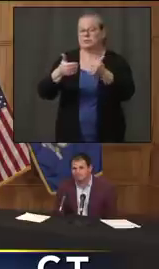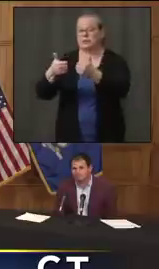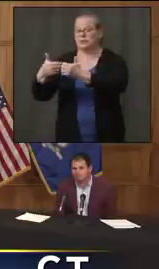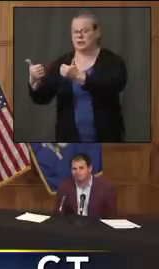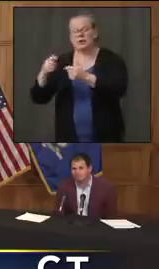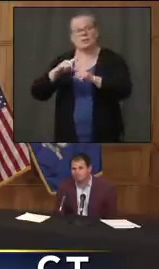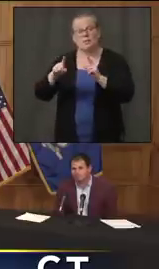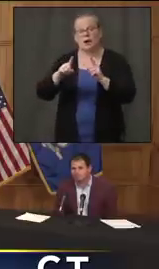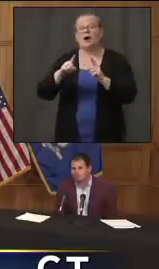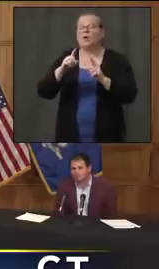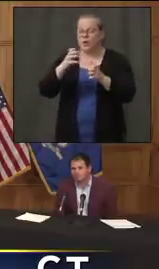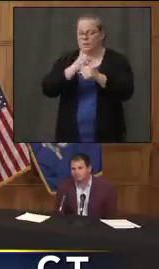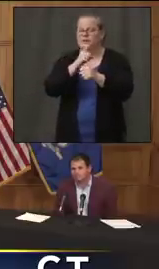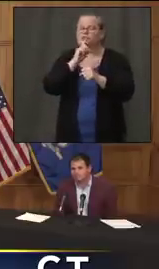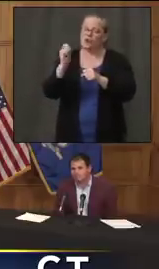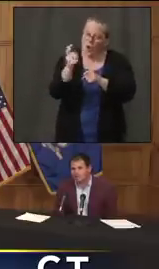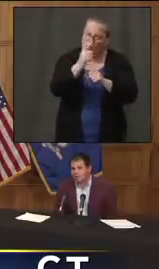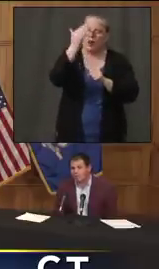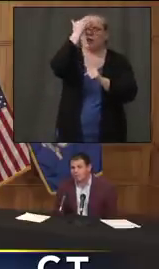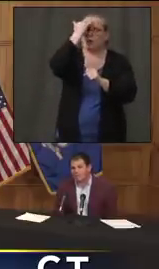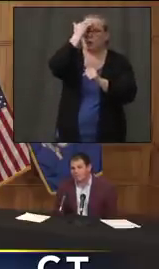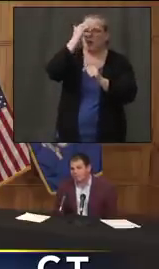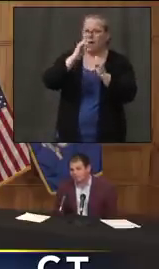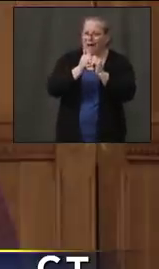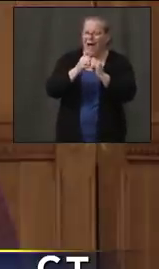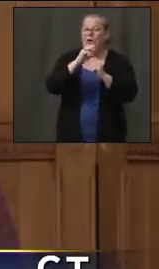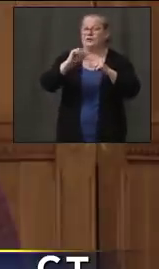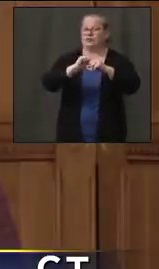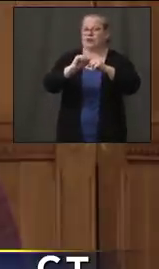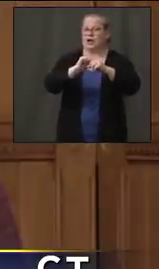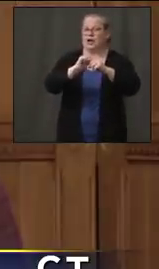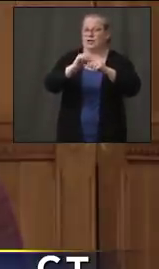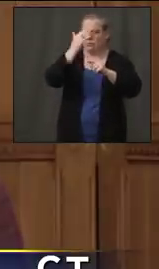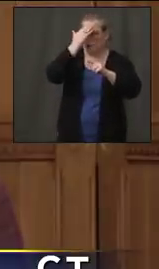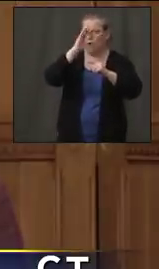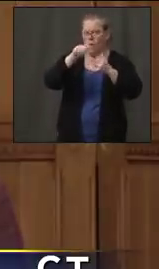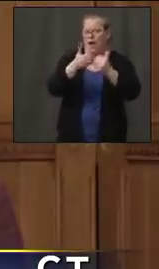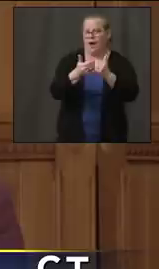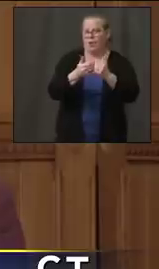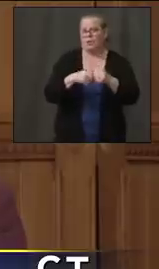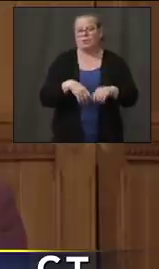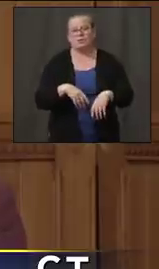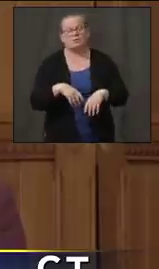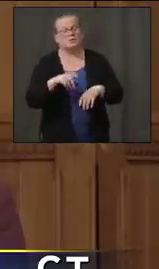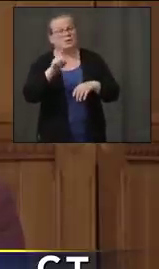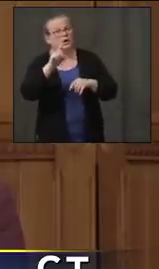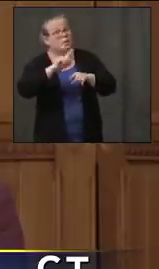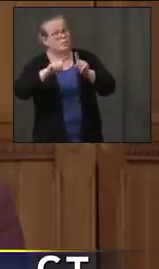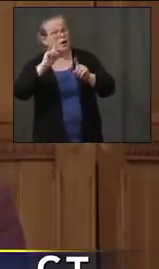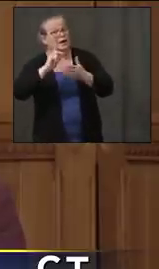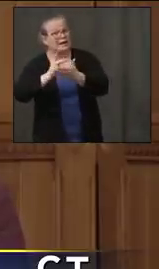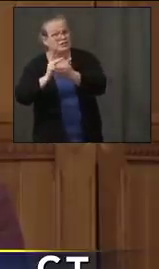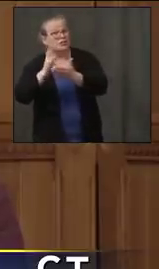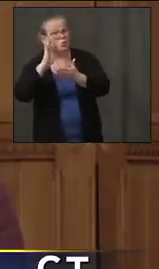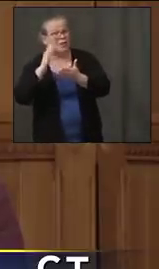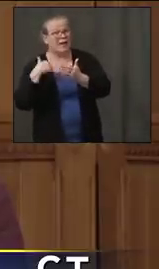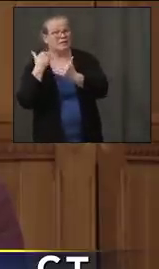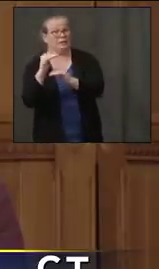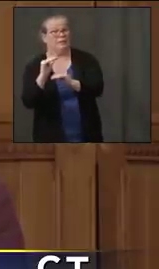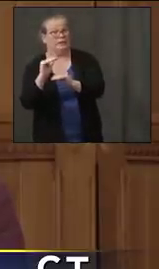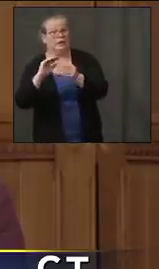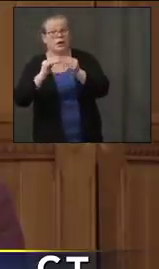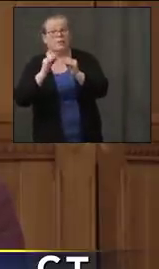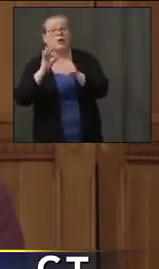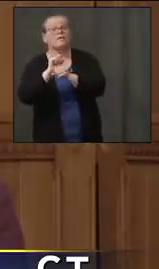on the number of employees inside the kitchen? Well, it depends on each kitchen. We're at some point, we're going to not be as prescriptive, but